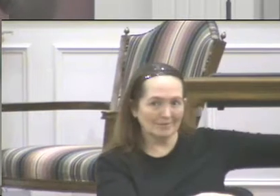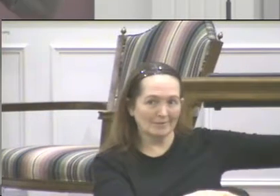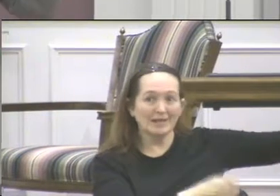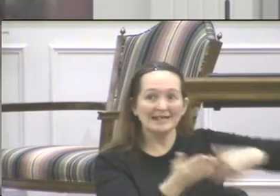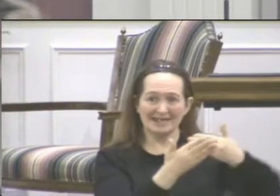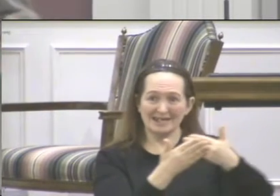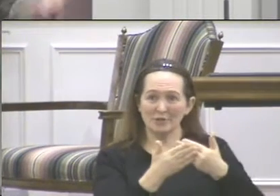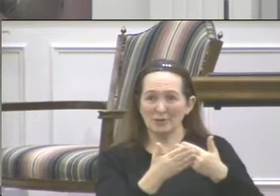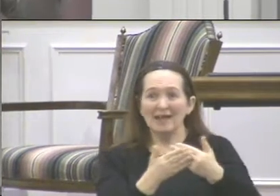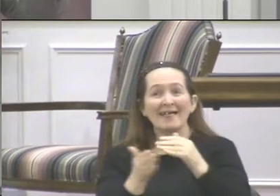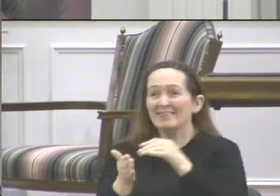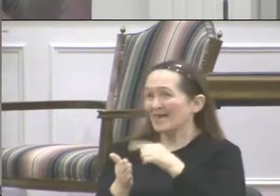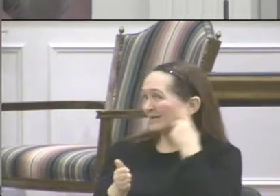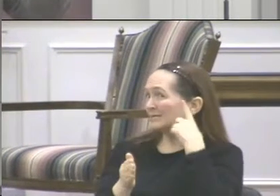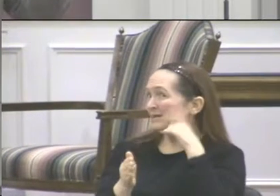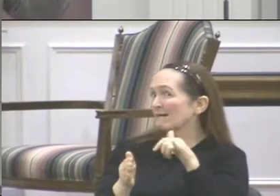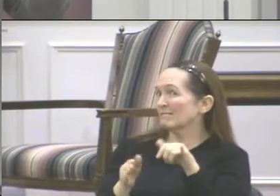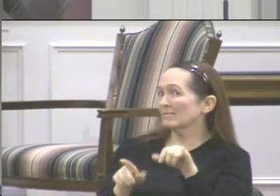That sound like we're using